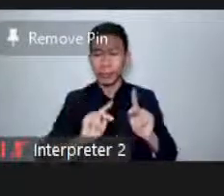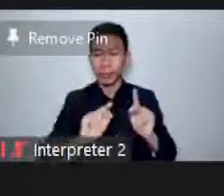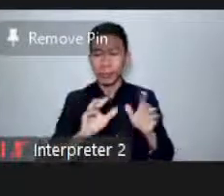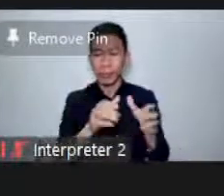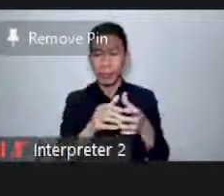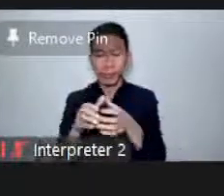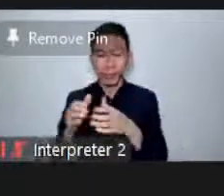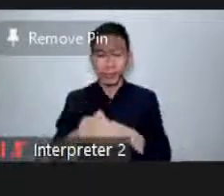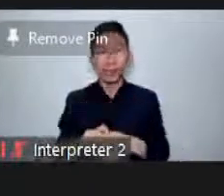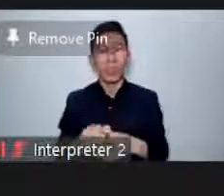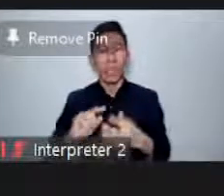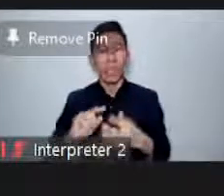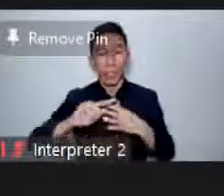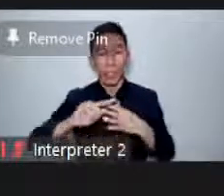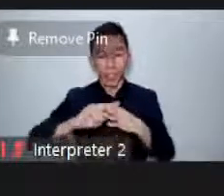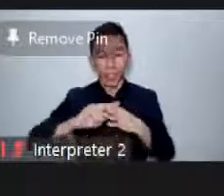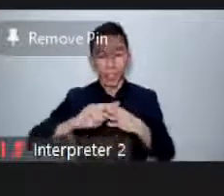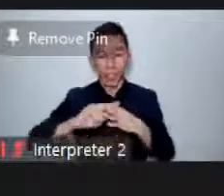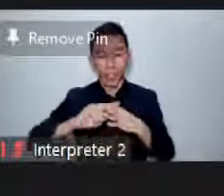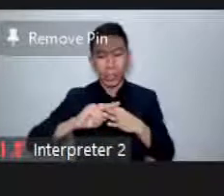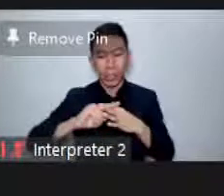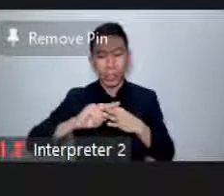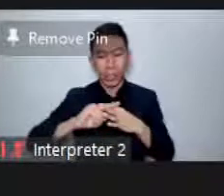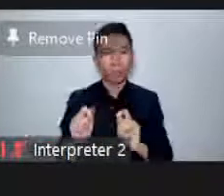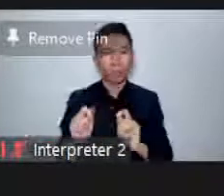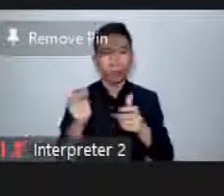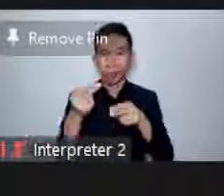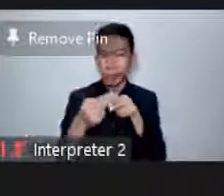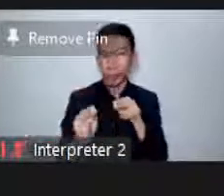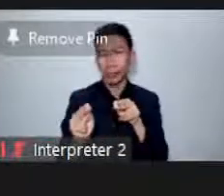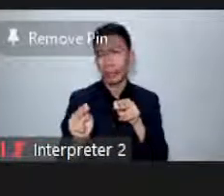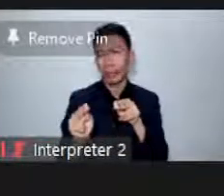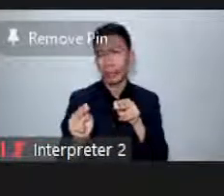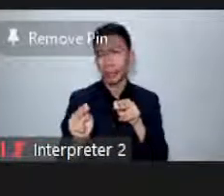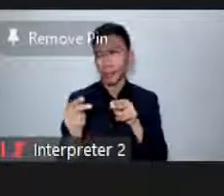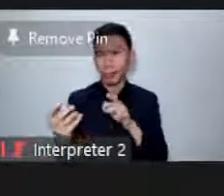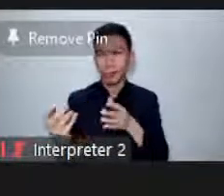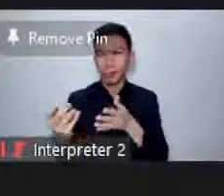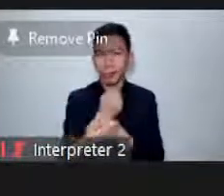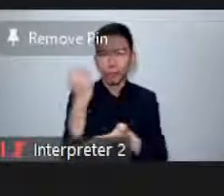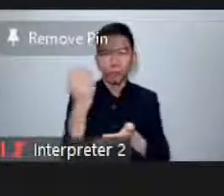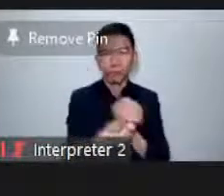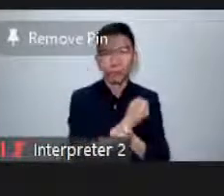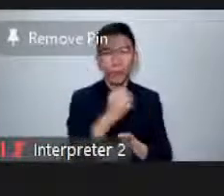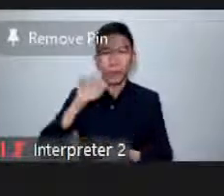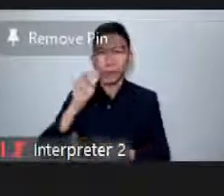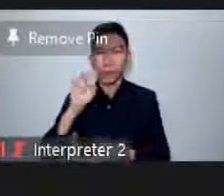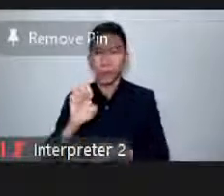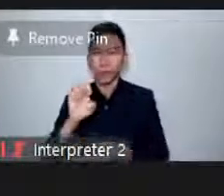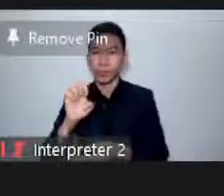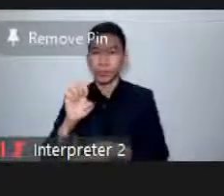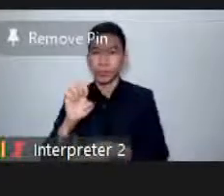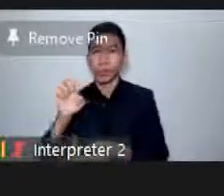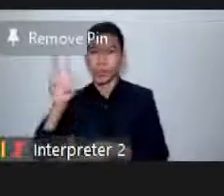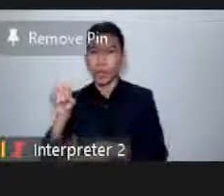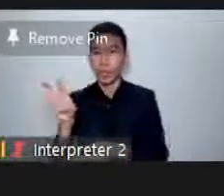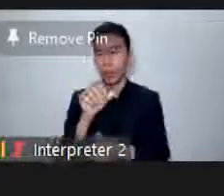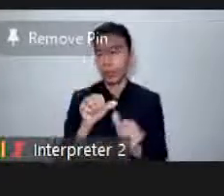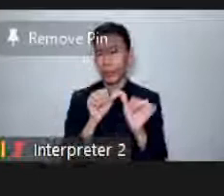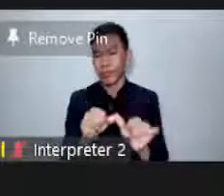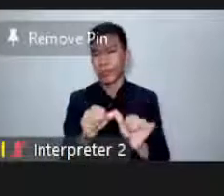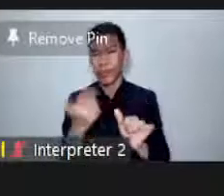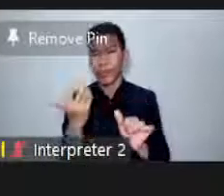quick and big wins until June of 2022 and progressively carry out the long-term strategies